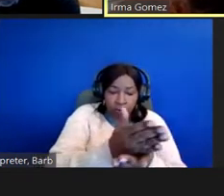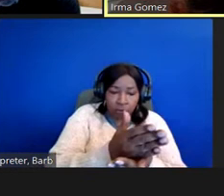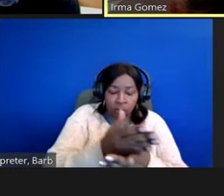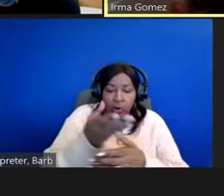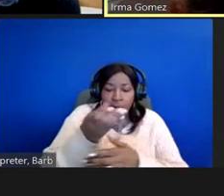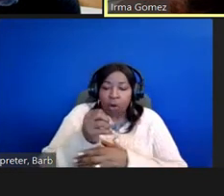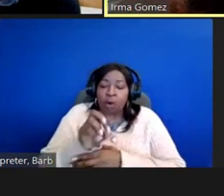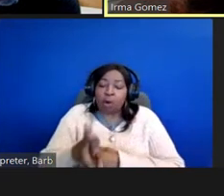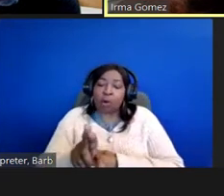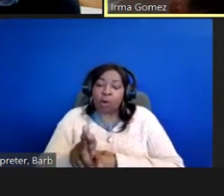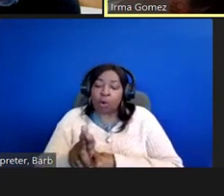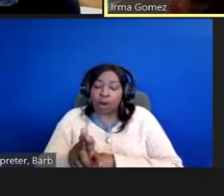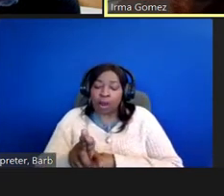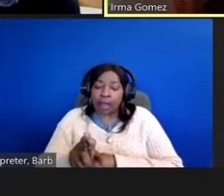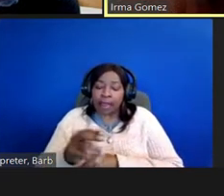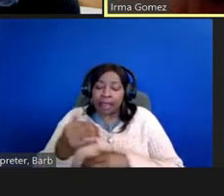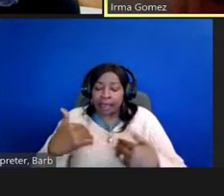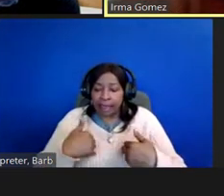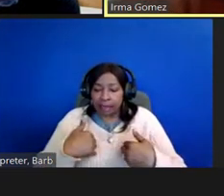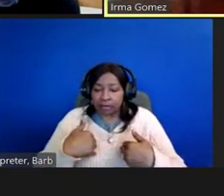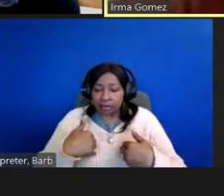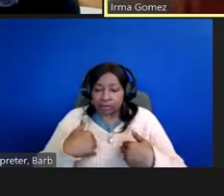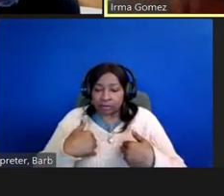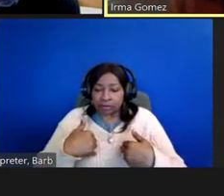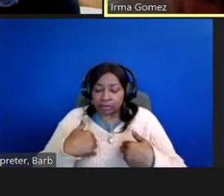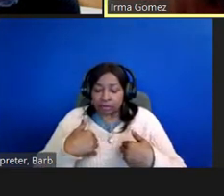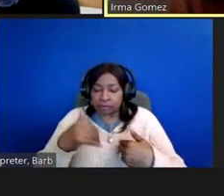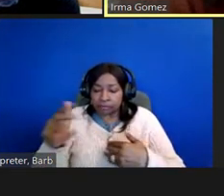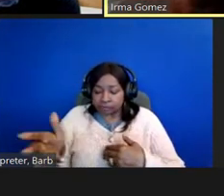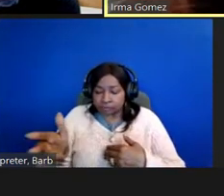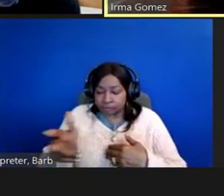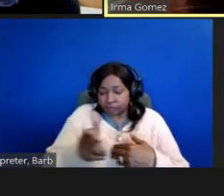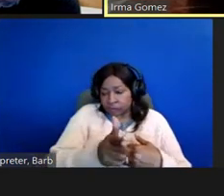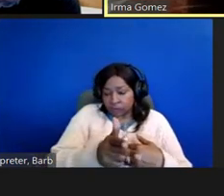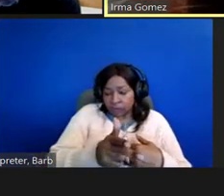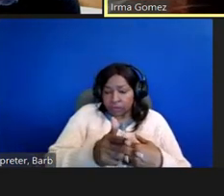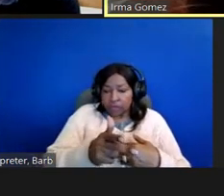the waiting area for elderlies to sit down.